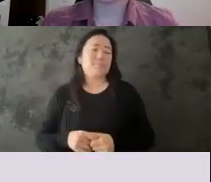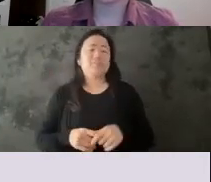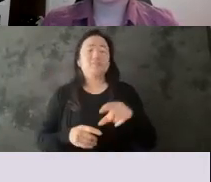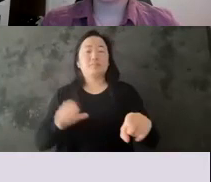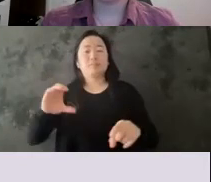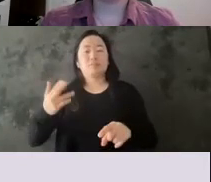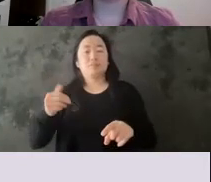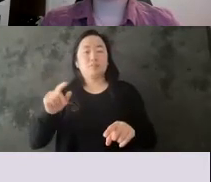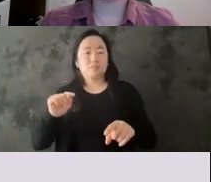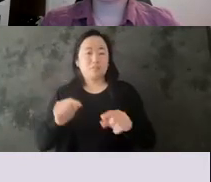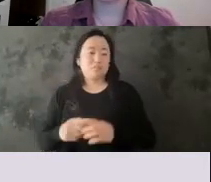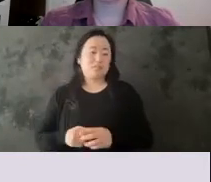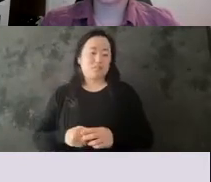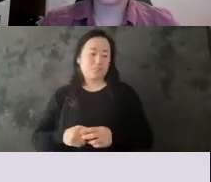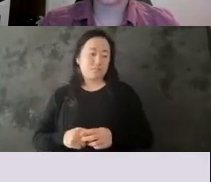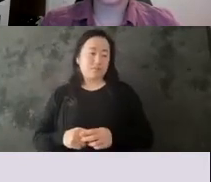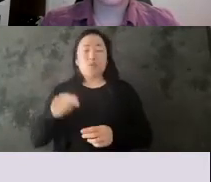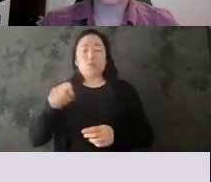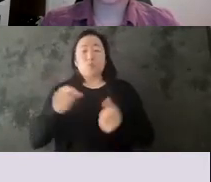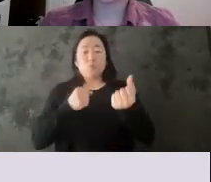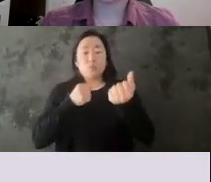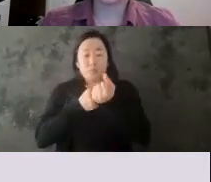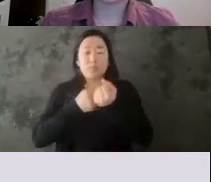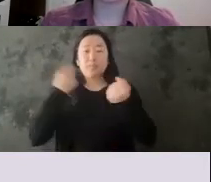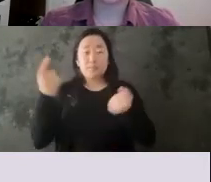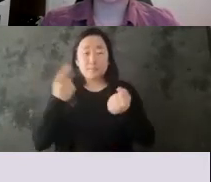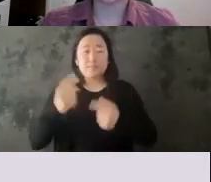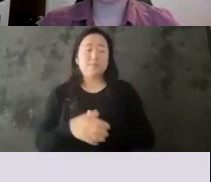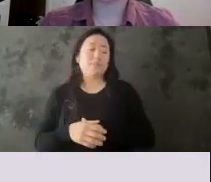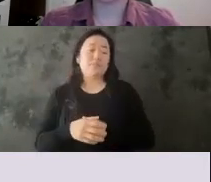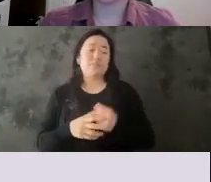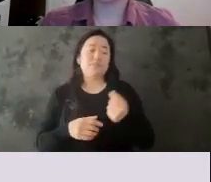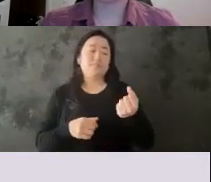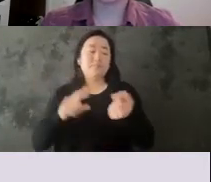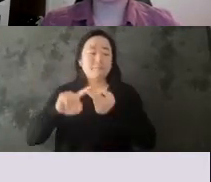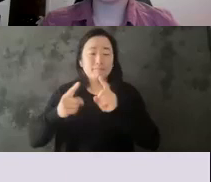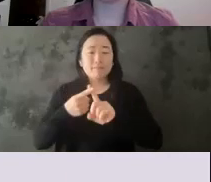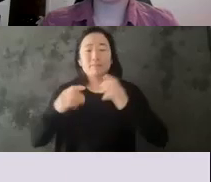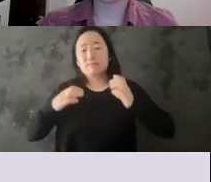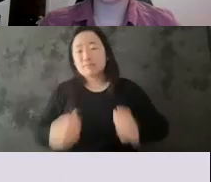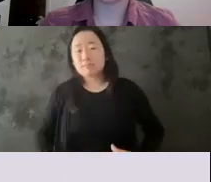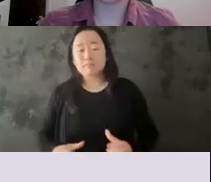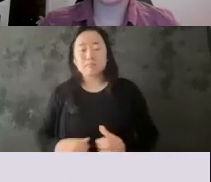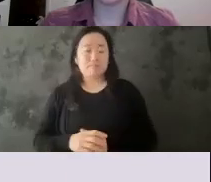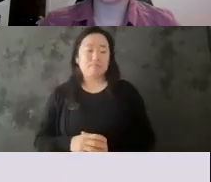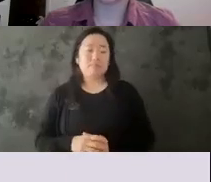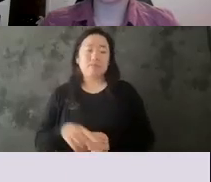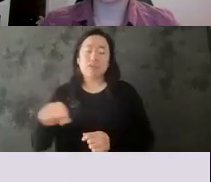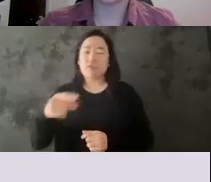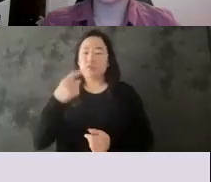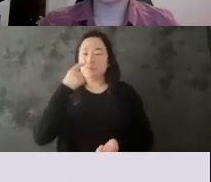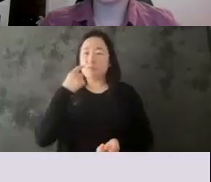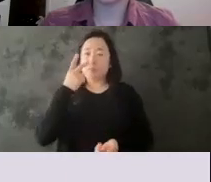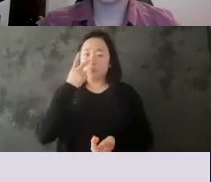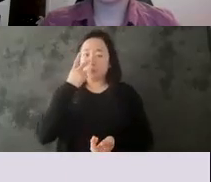about if you're supporting someone, whether it's a friend or maybe a client, and you were to observe the behaviors on